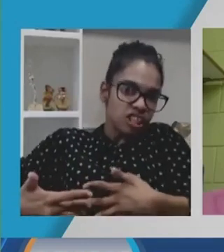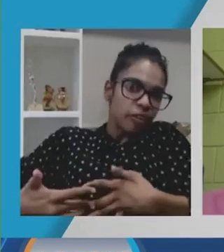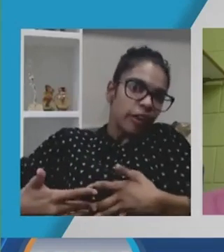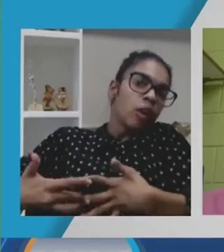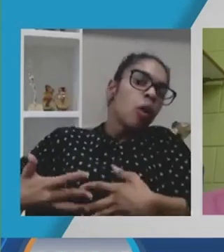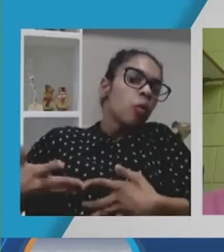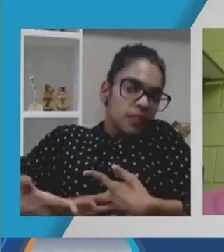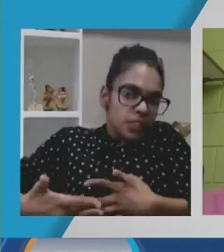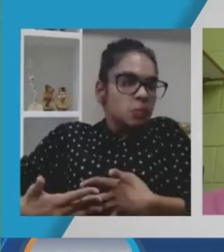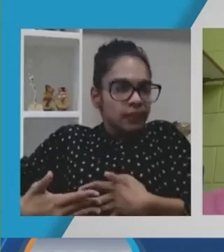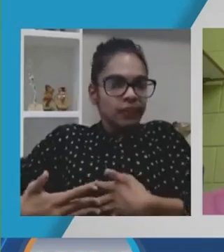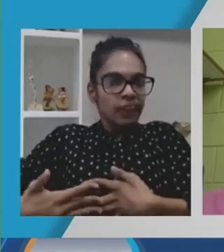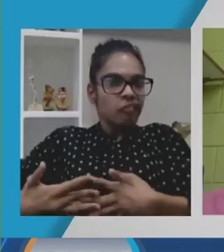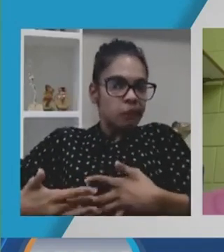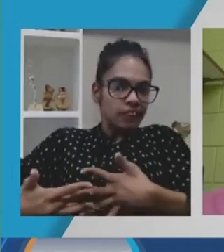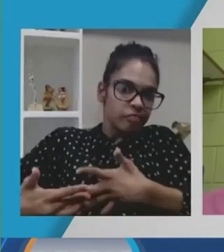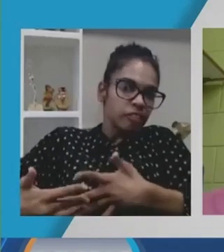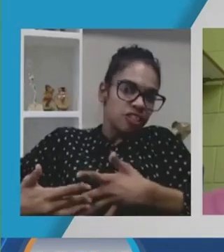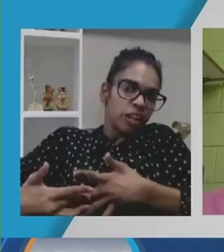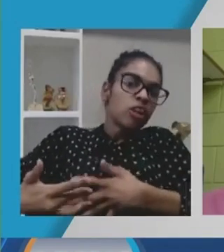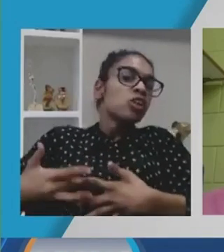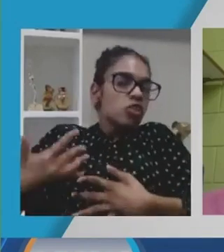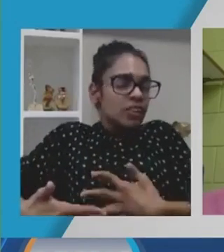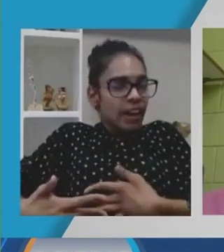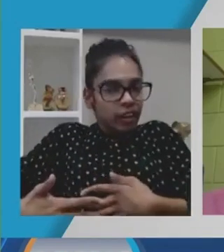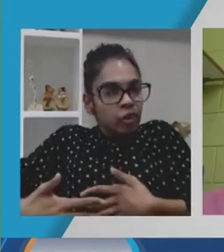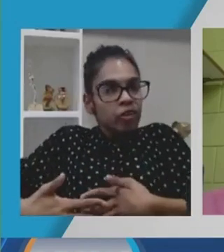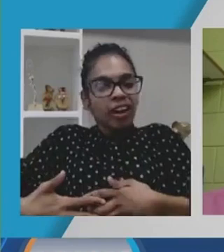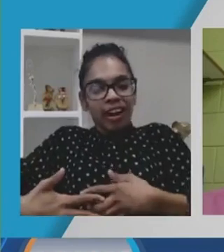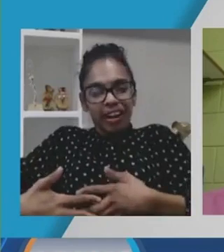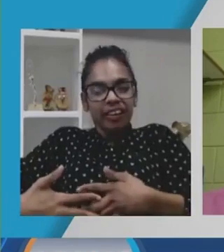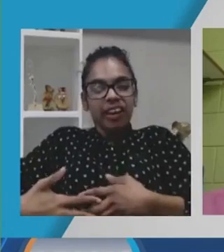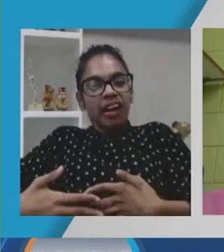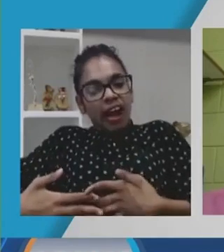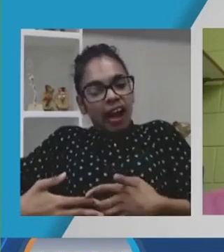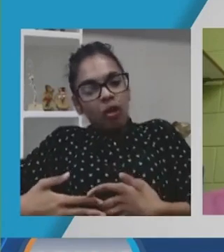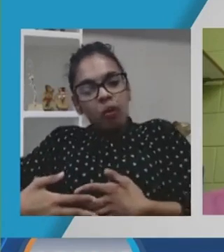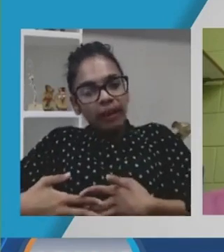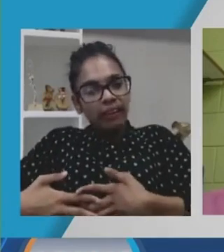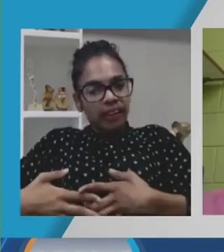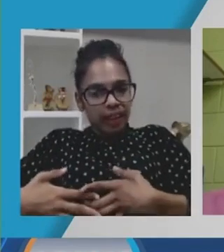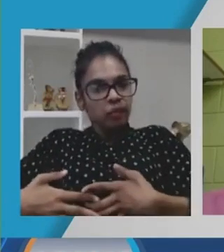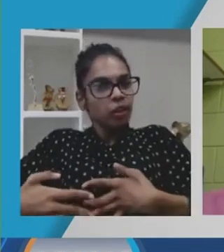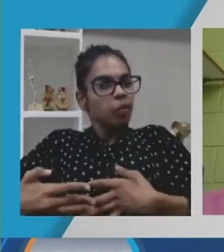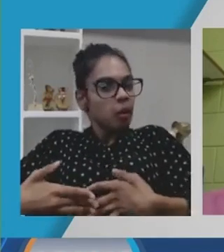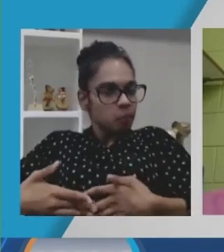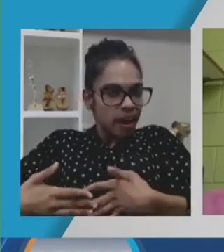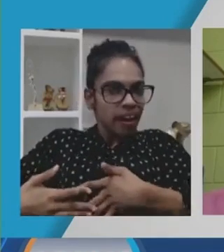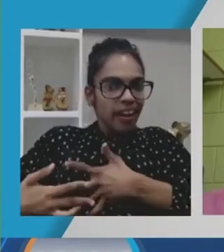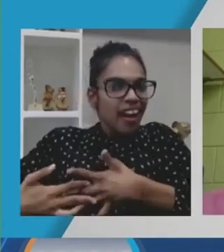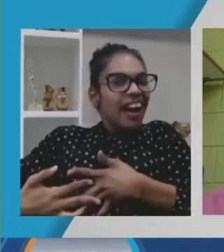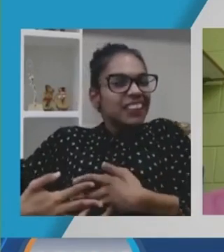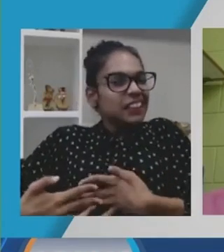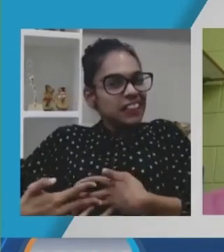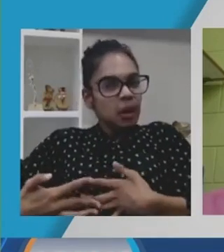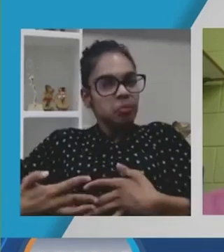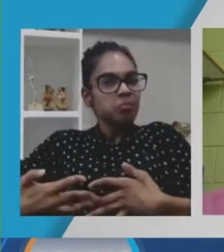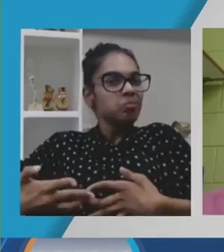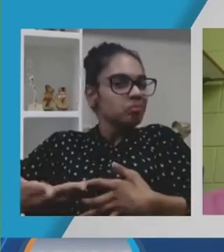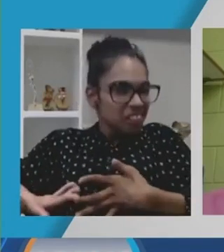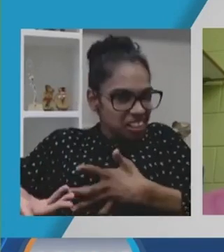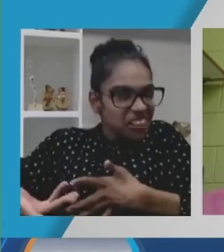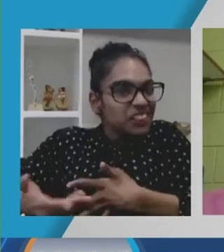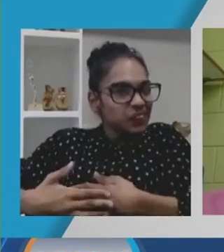especially for children with disability, to have a better future. So thank you, and I hope that in the end you come back and share